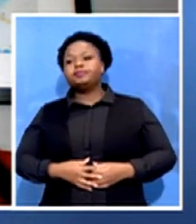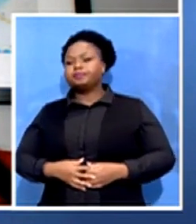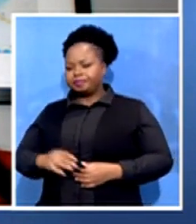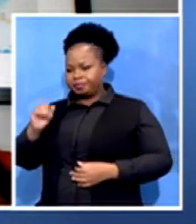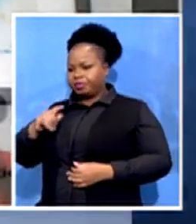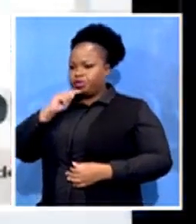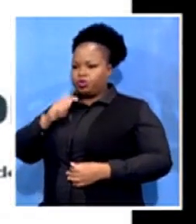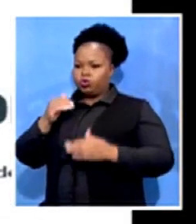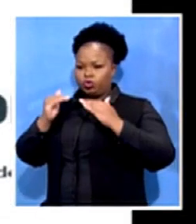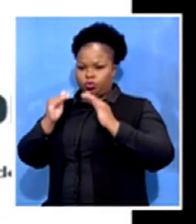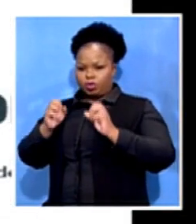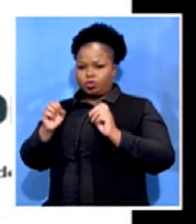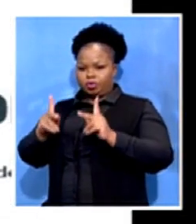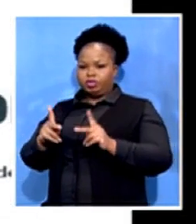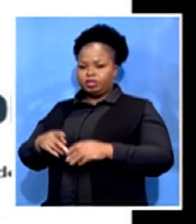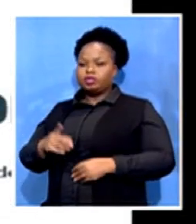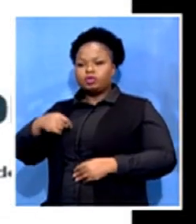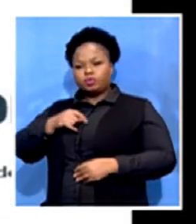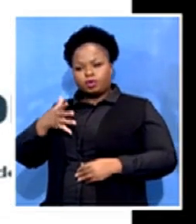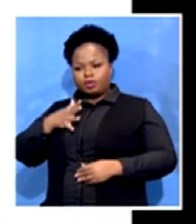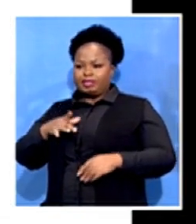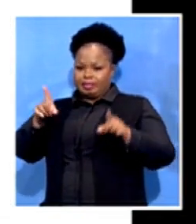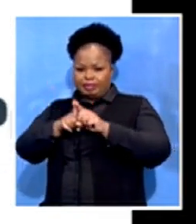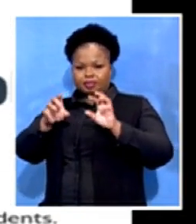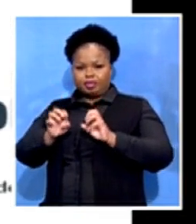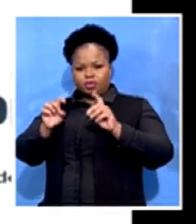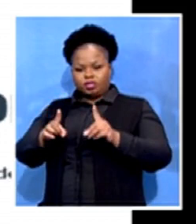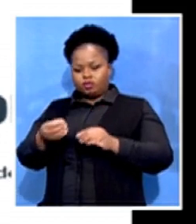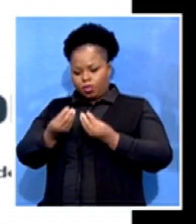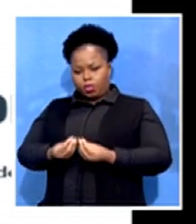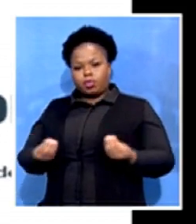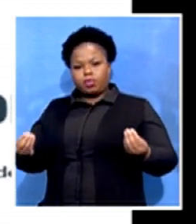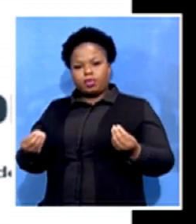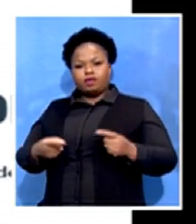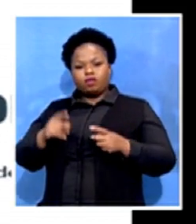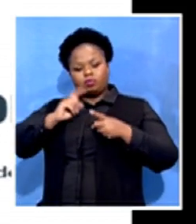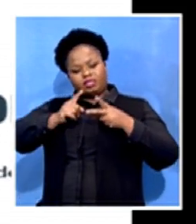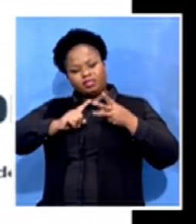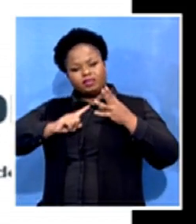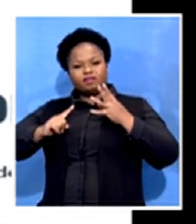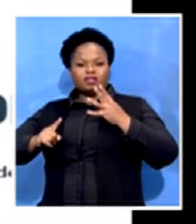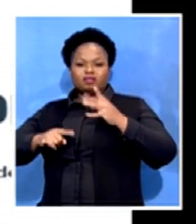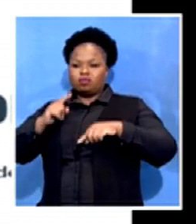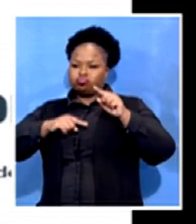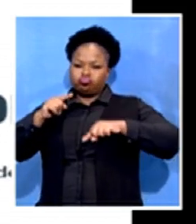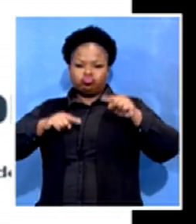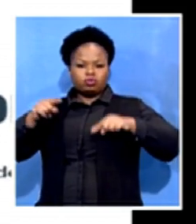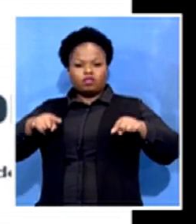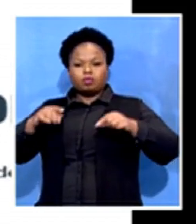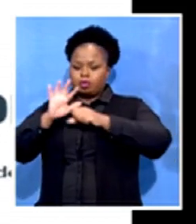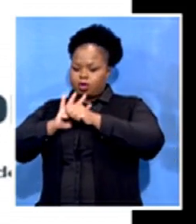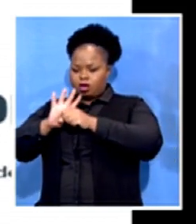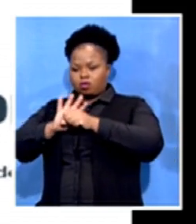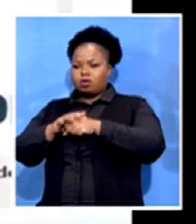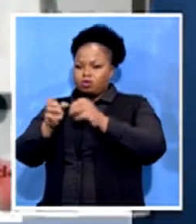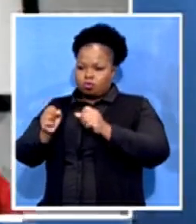same education for children across the board from all diverse backgrounds to have the same equal opportunity. So we're saying